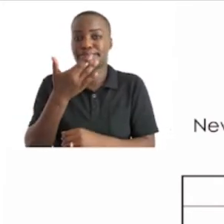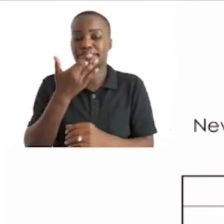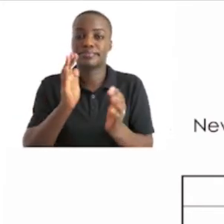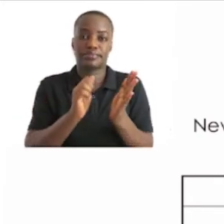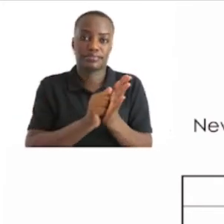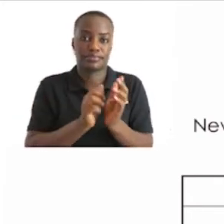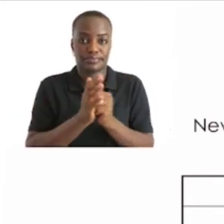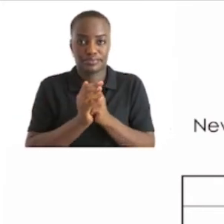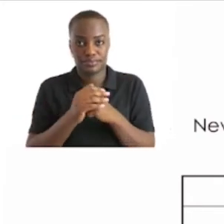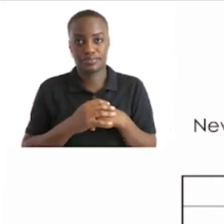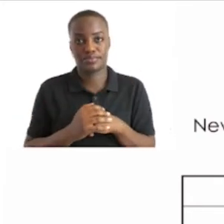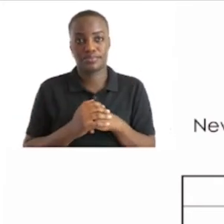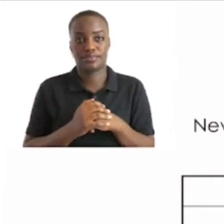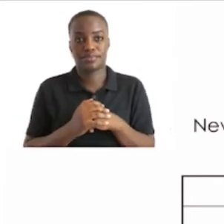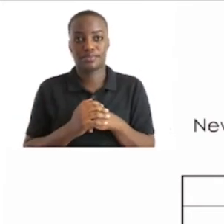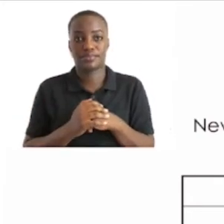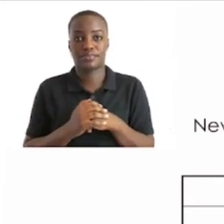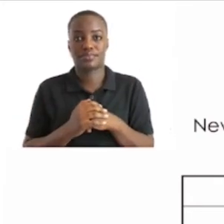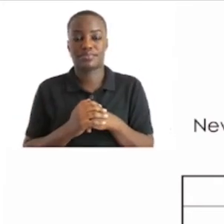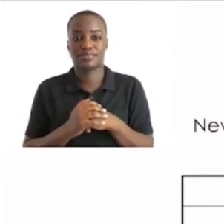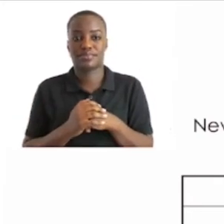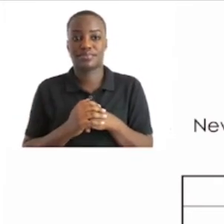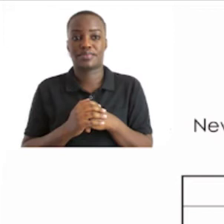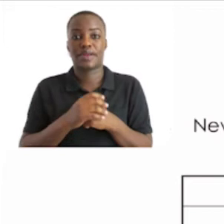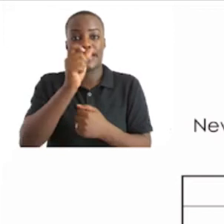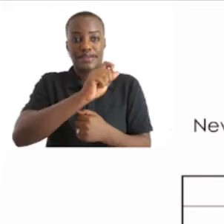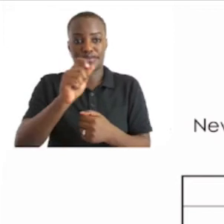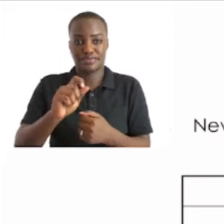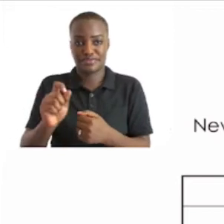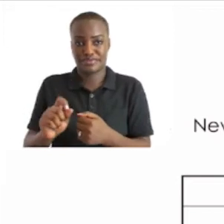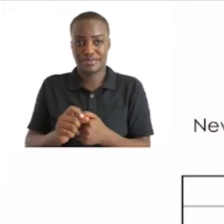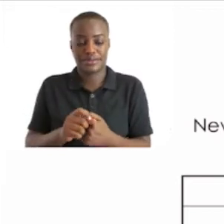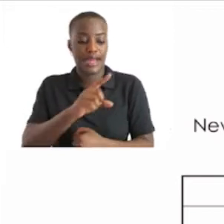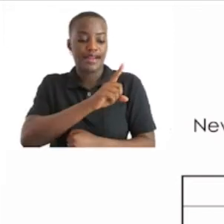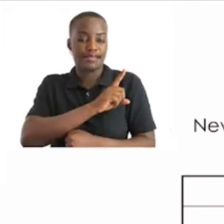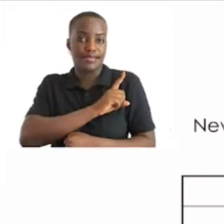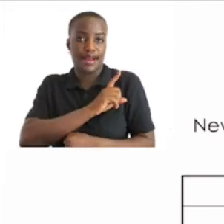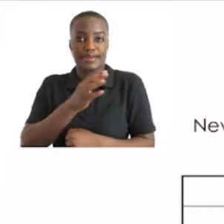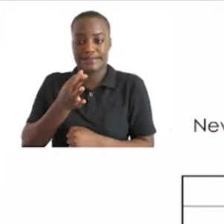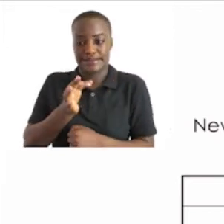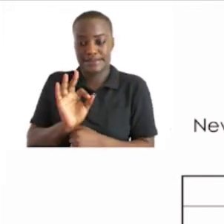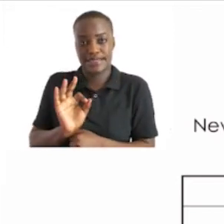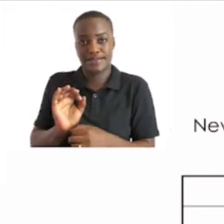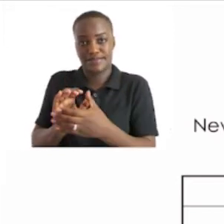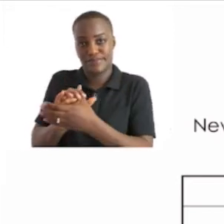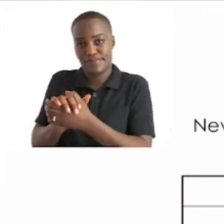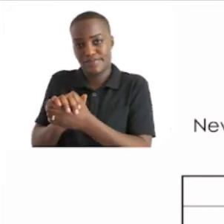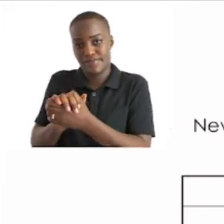subject. Please, can you write the answer as 19 classmates?